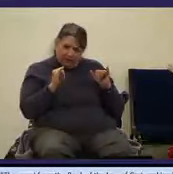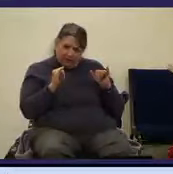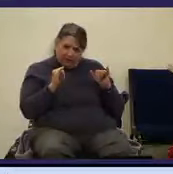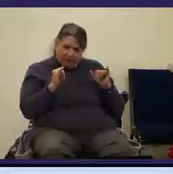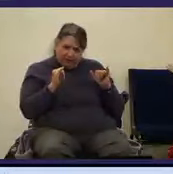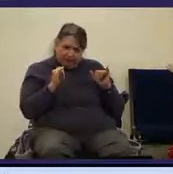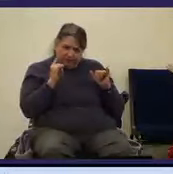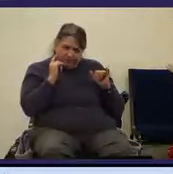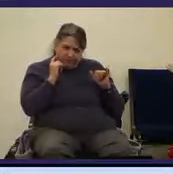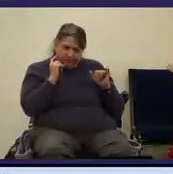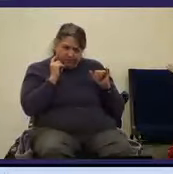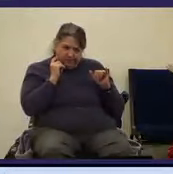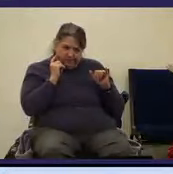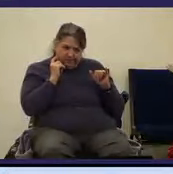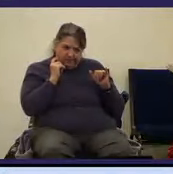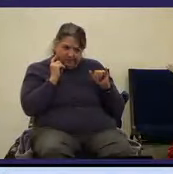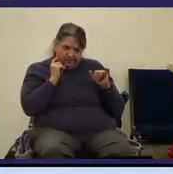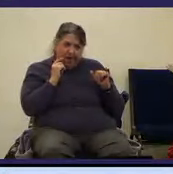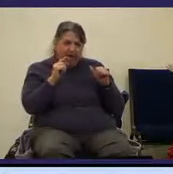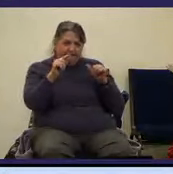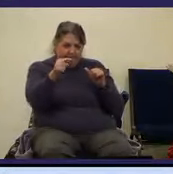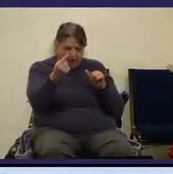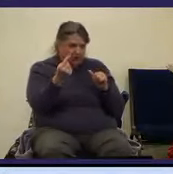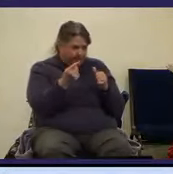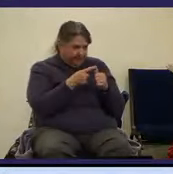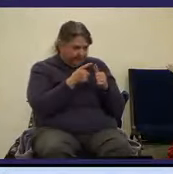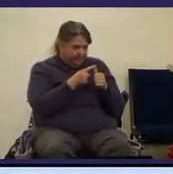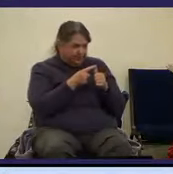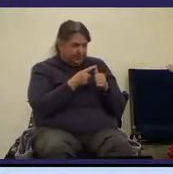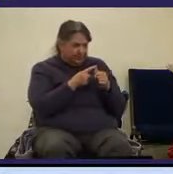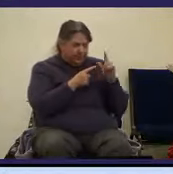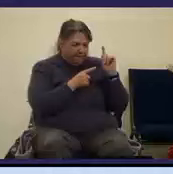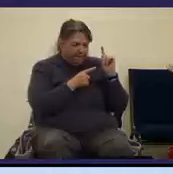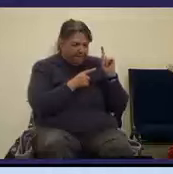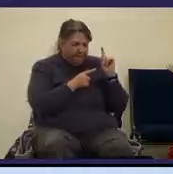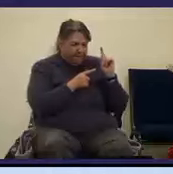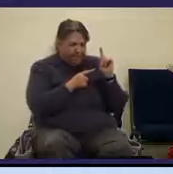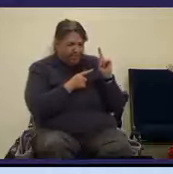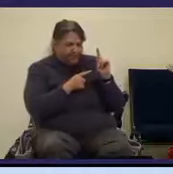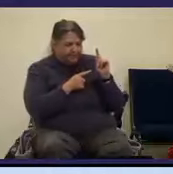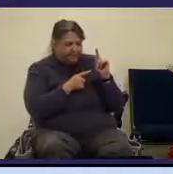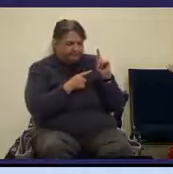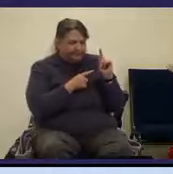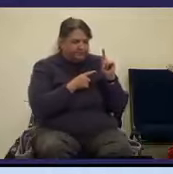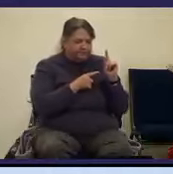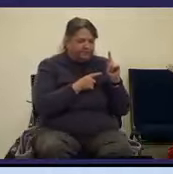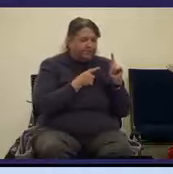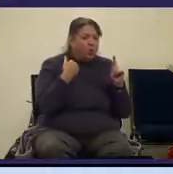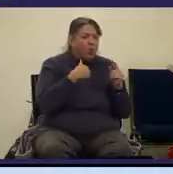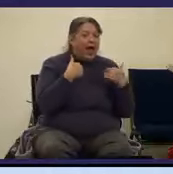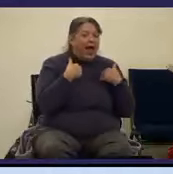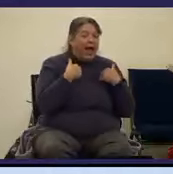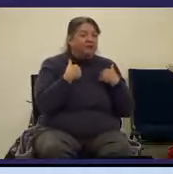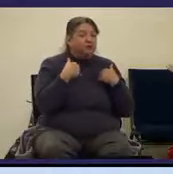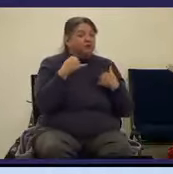first of all, that there's joy up on the screen. There is joy in knowing and claiming his word.